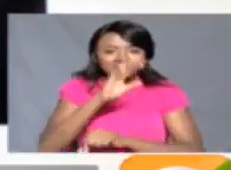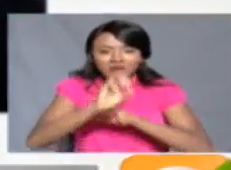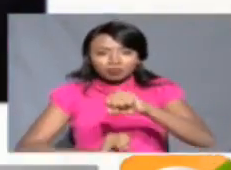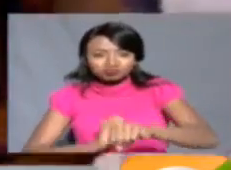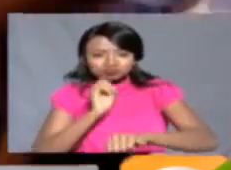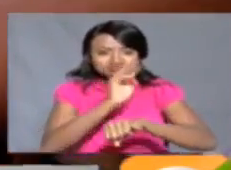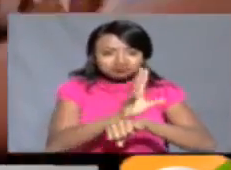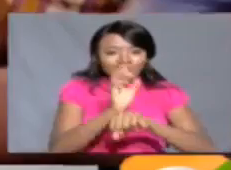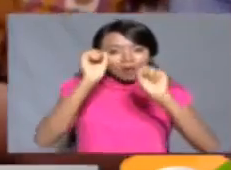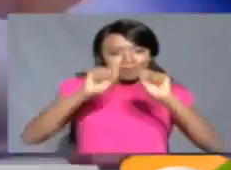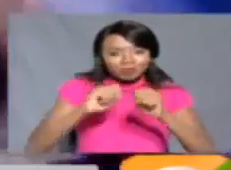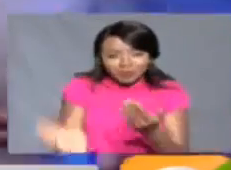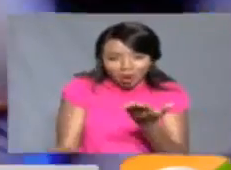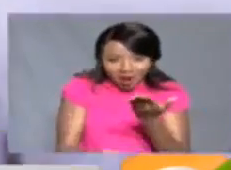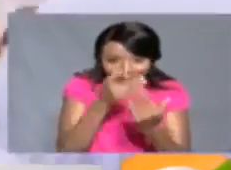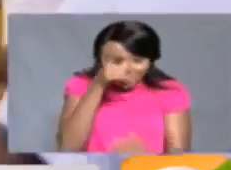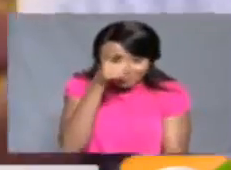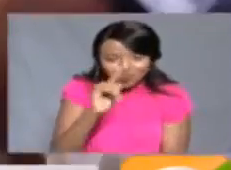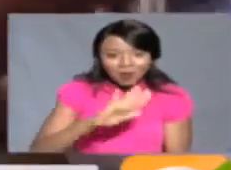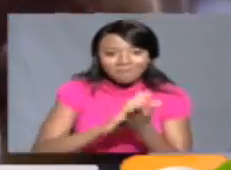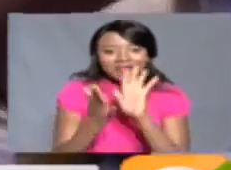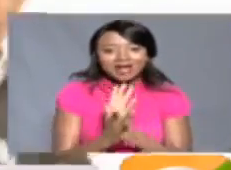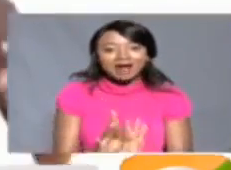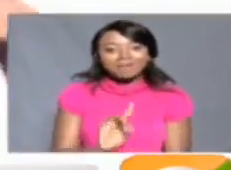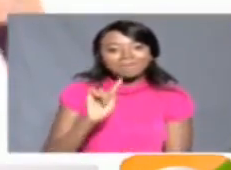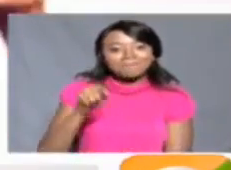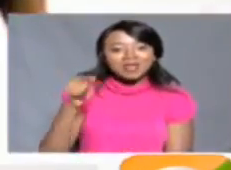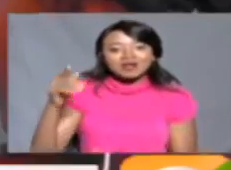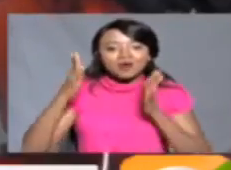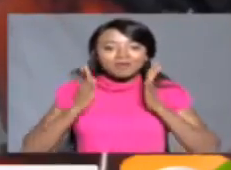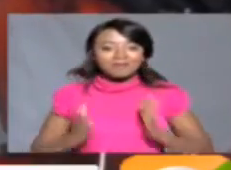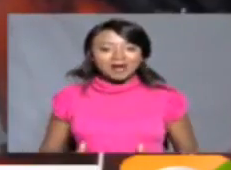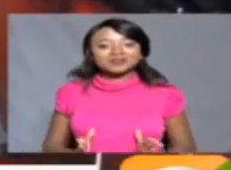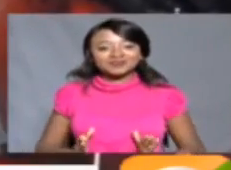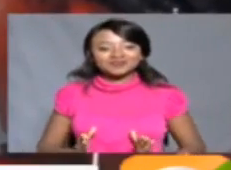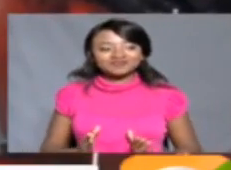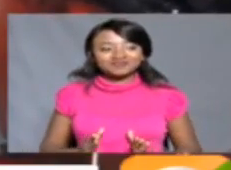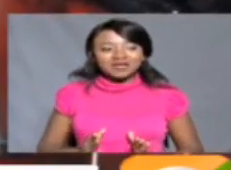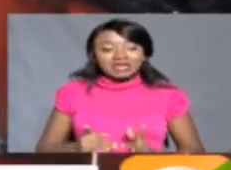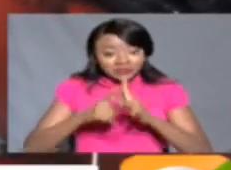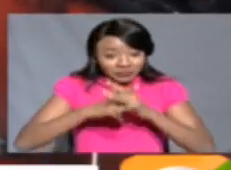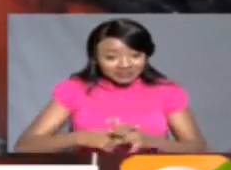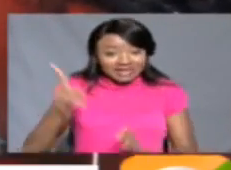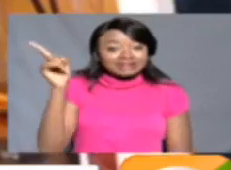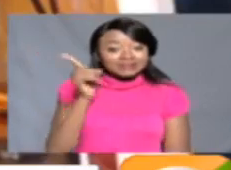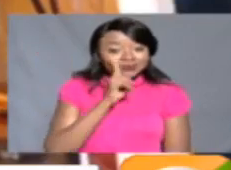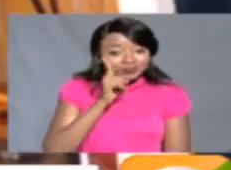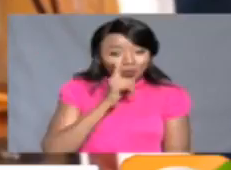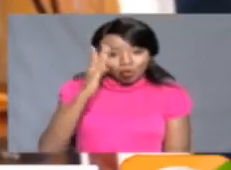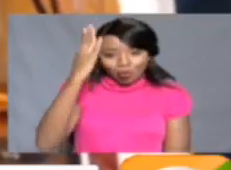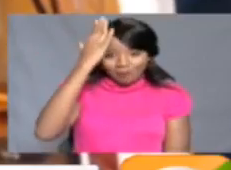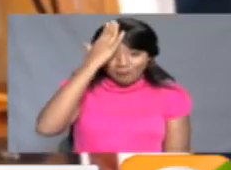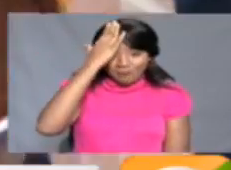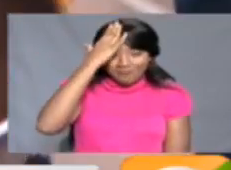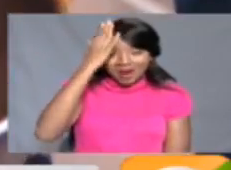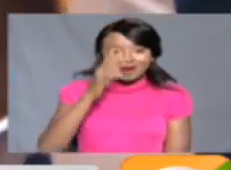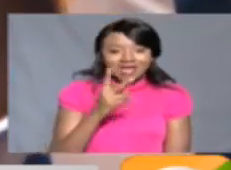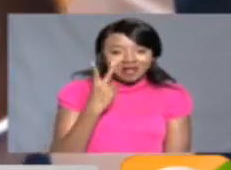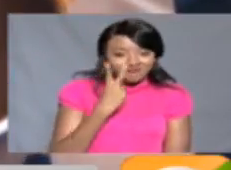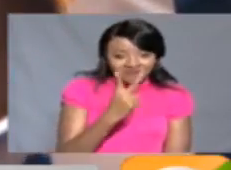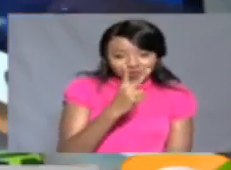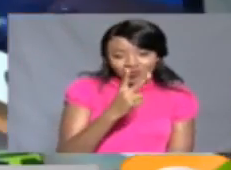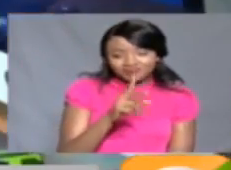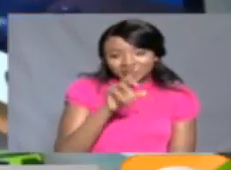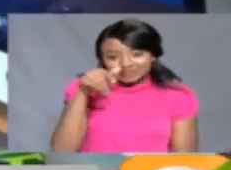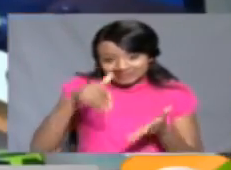Viusasa could make you the next millionaire in town. This is why, starting tomorrow, Monday, Viusasa, through